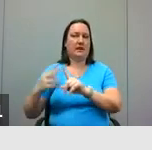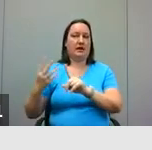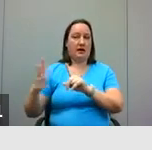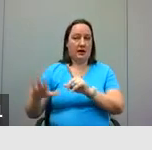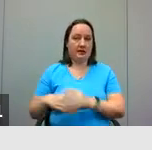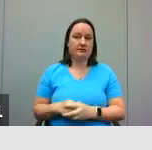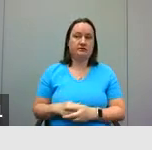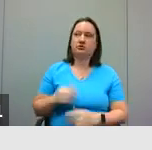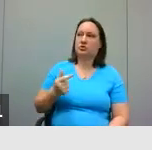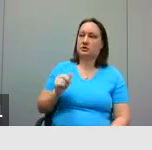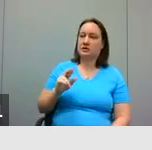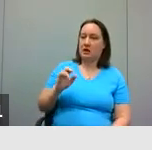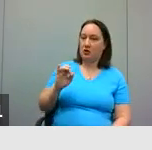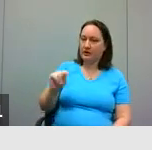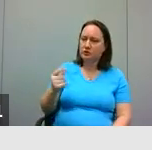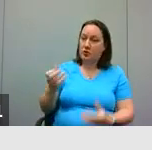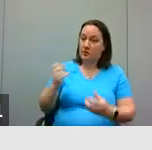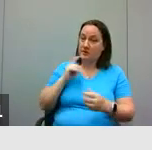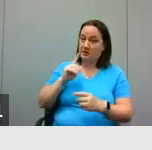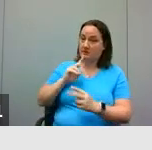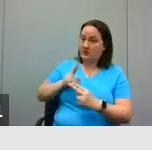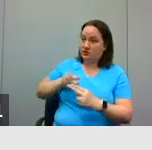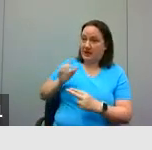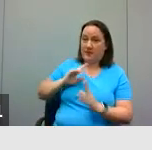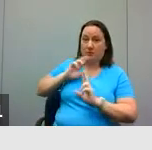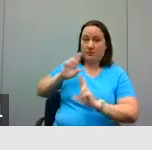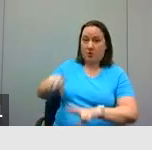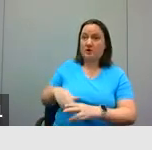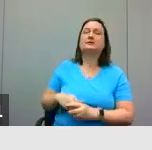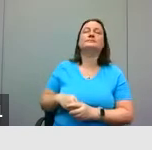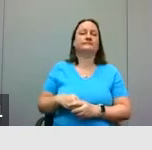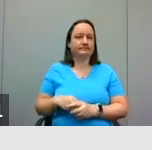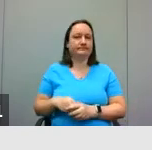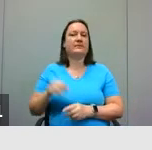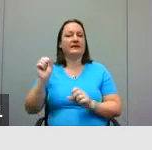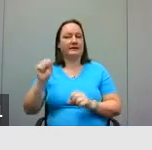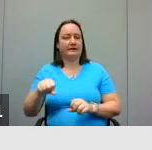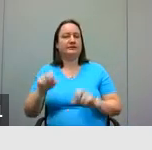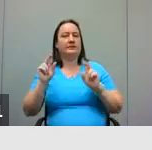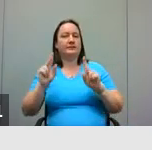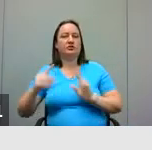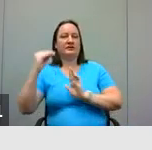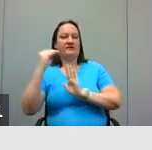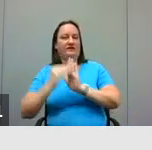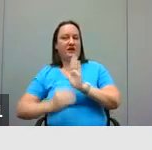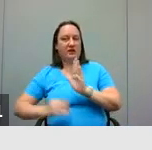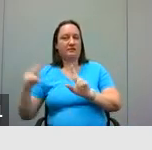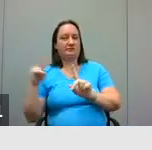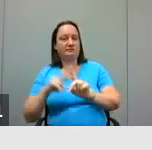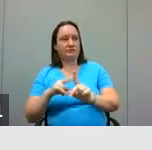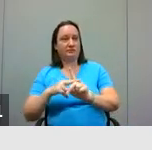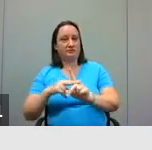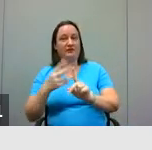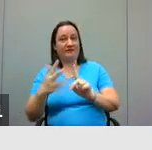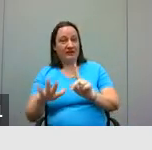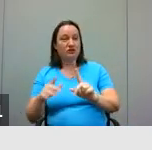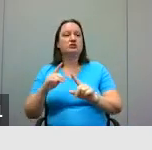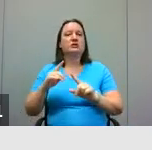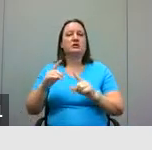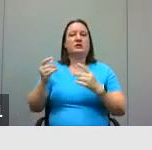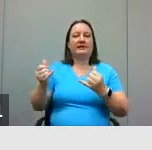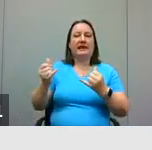in my report that we have someone that's applied to take? Yeah, someone that's filled out their application, and it's going to go through the review